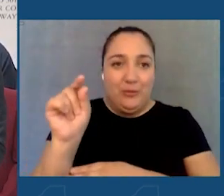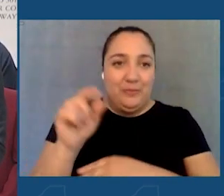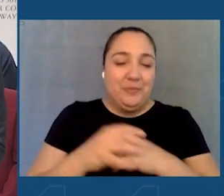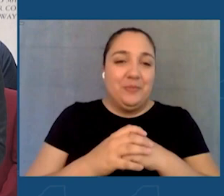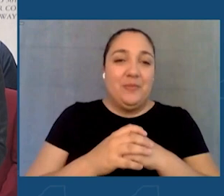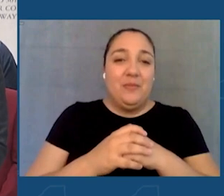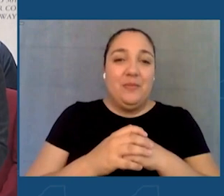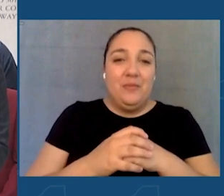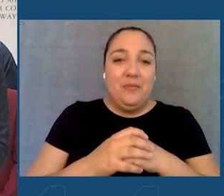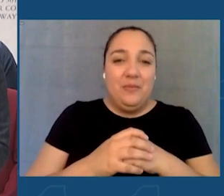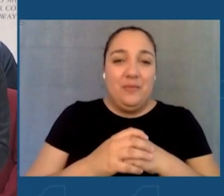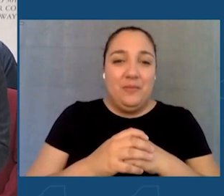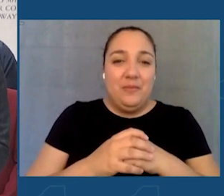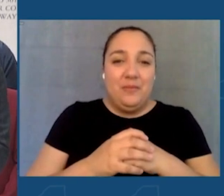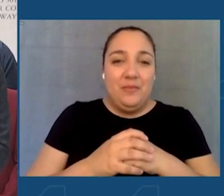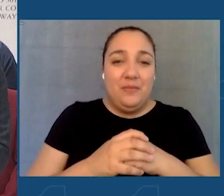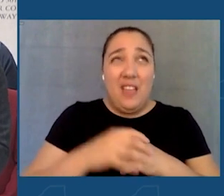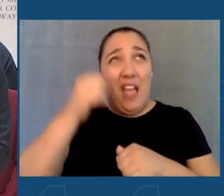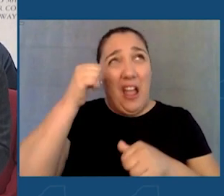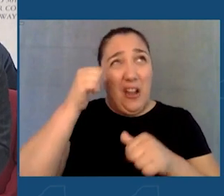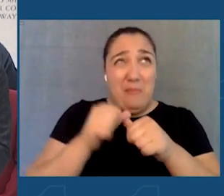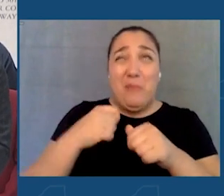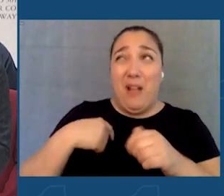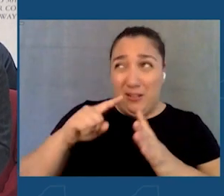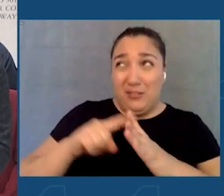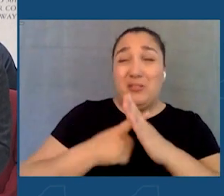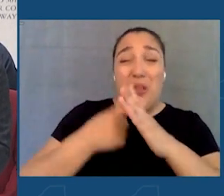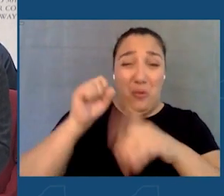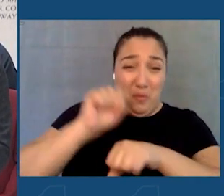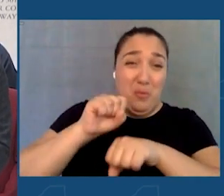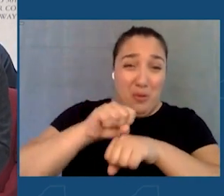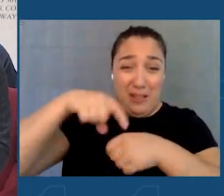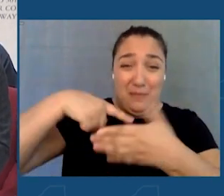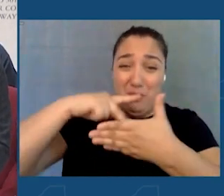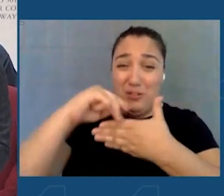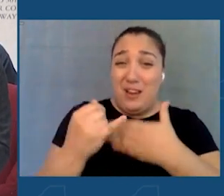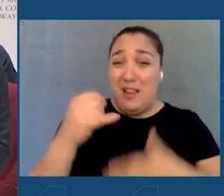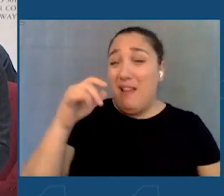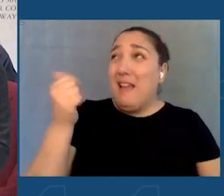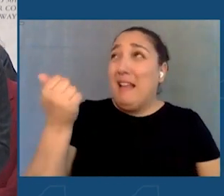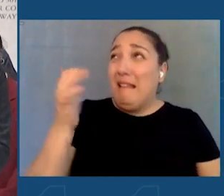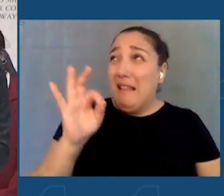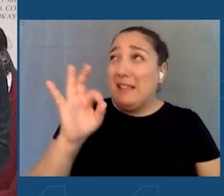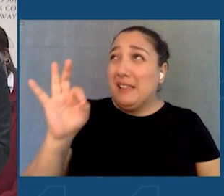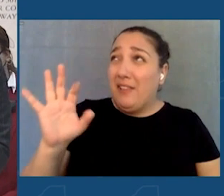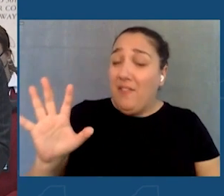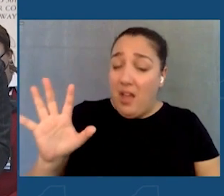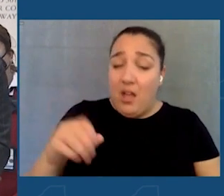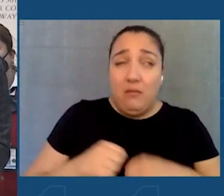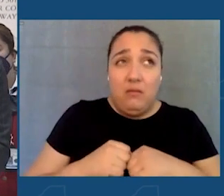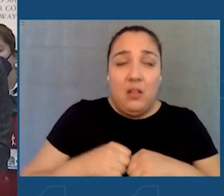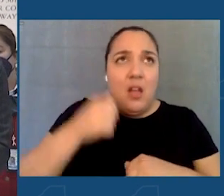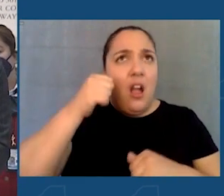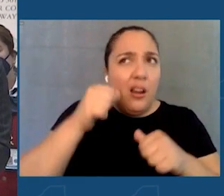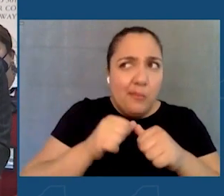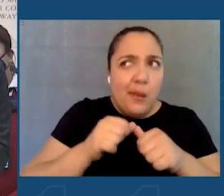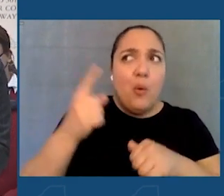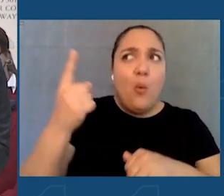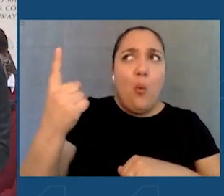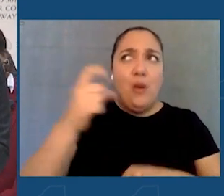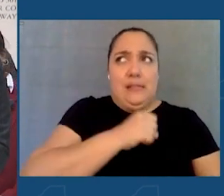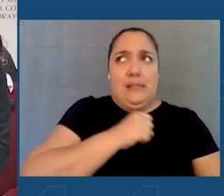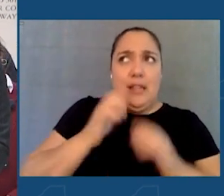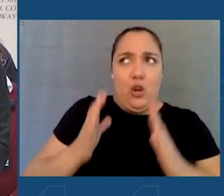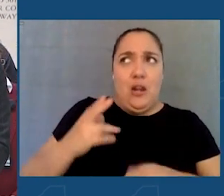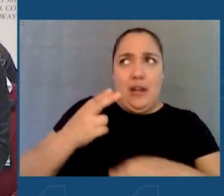D'Amato came to see me one day. Believe me, the senators never come to the House. So I knew it was important. And he came in and he said, I need